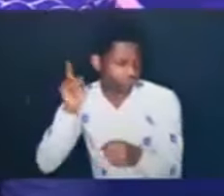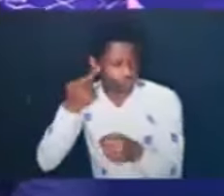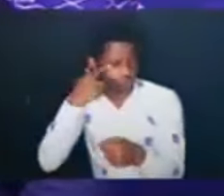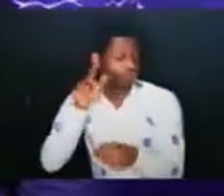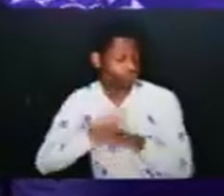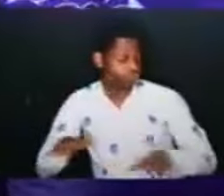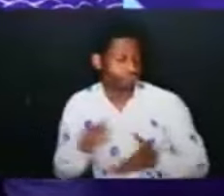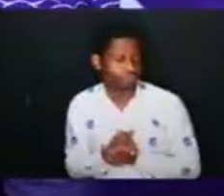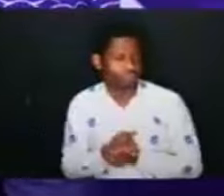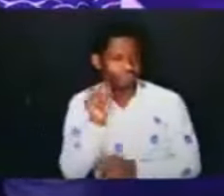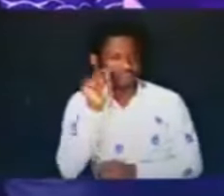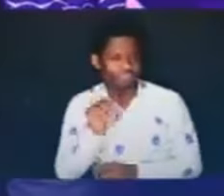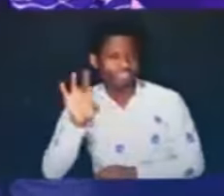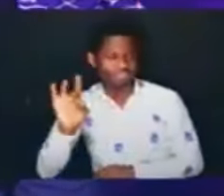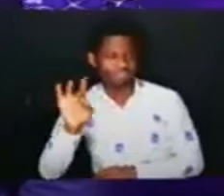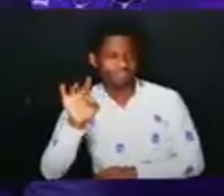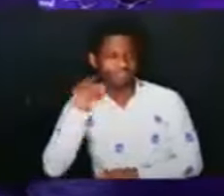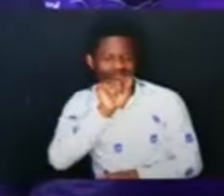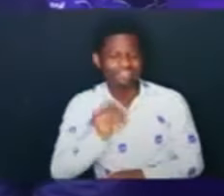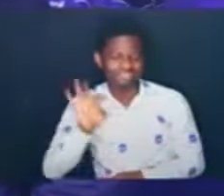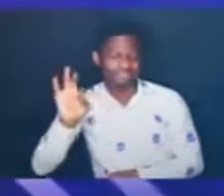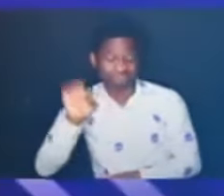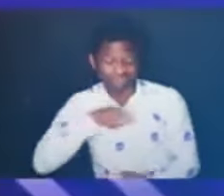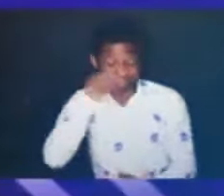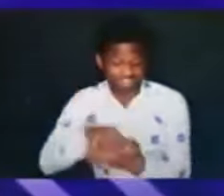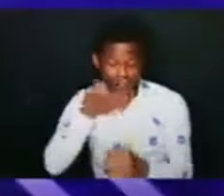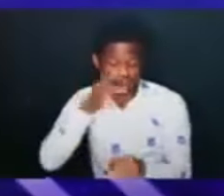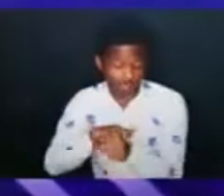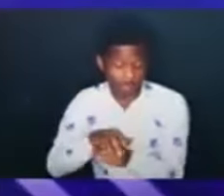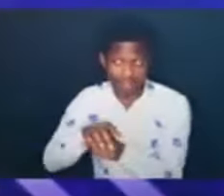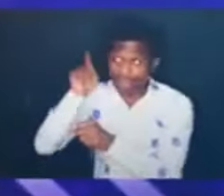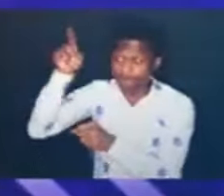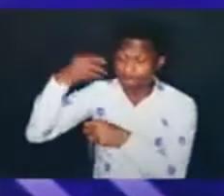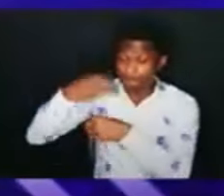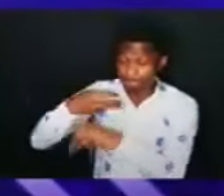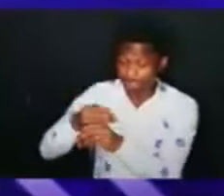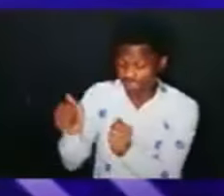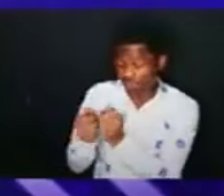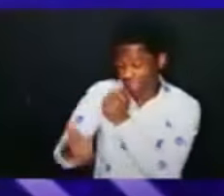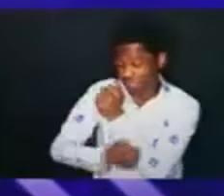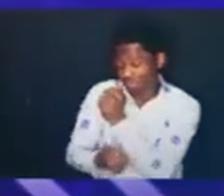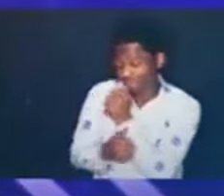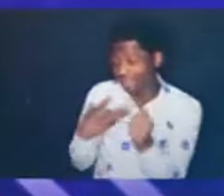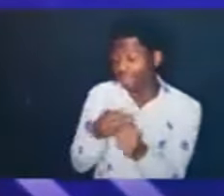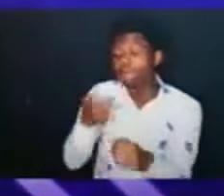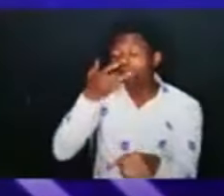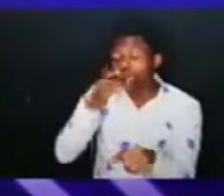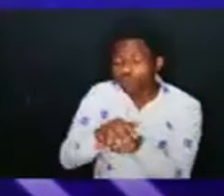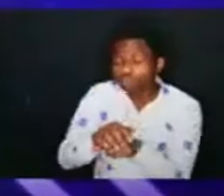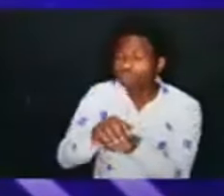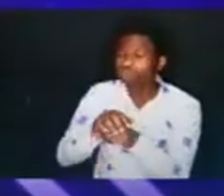verse 9. This is the covenant he made with Abraham and the oath